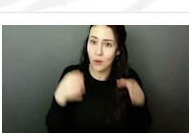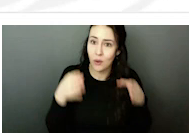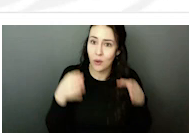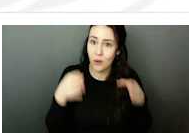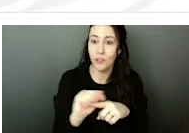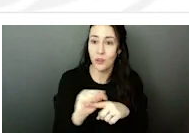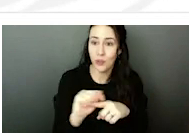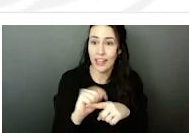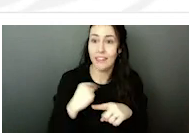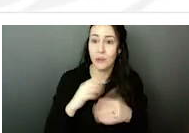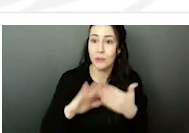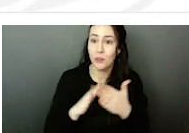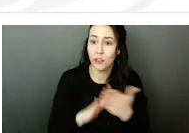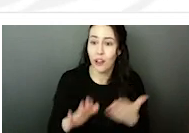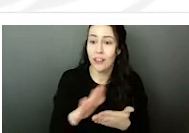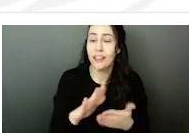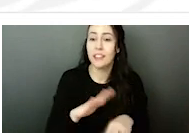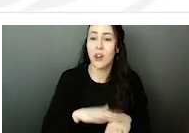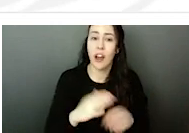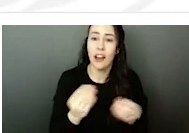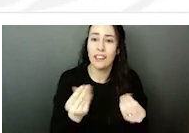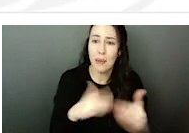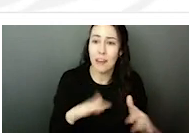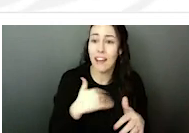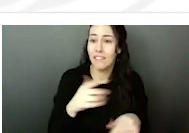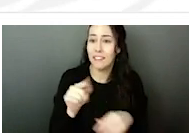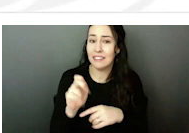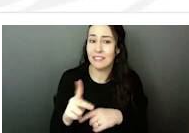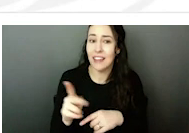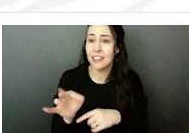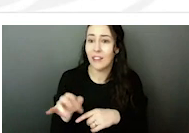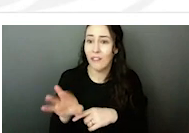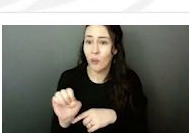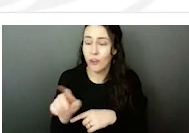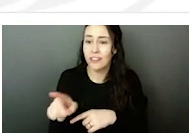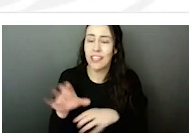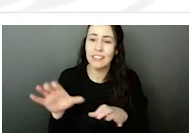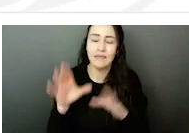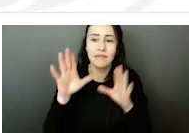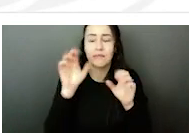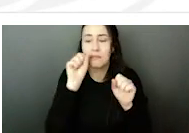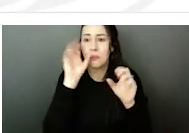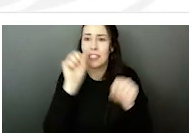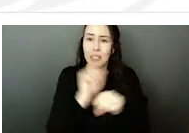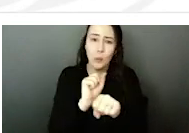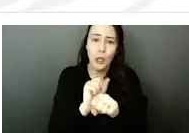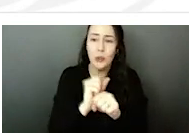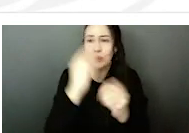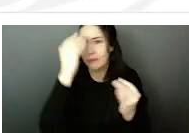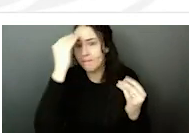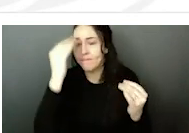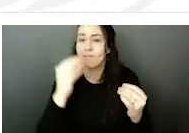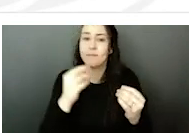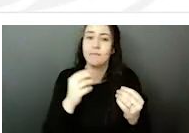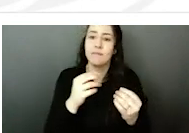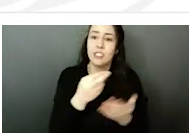of police on our campuses. There's a whole task force that did some amazing work to come up with specific recommendations, and there were changes